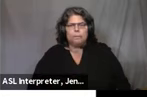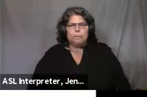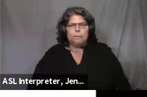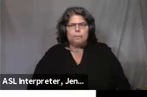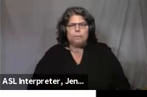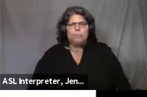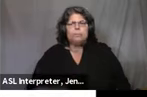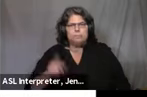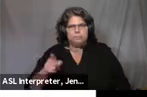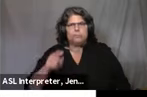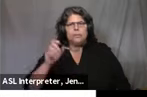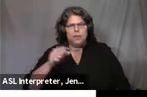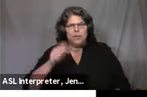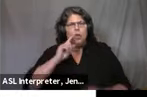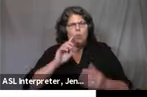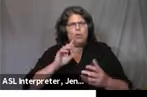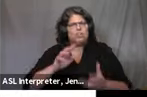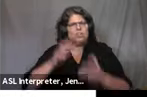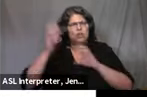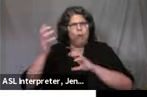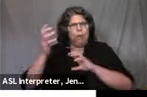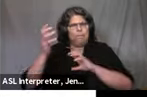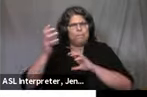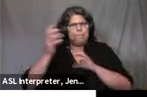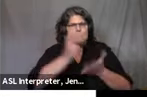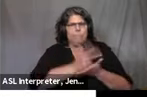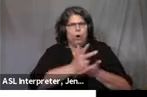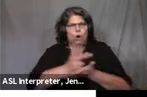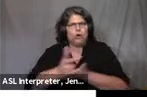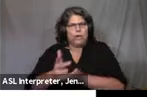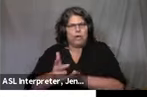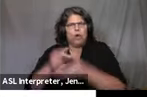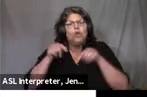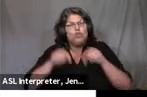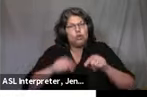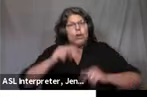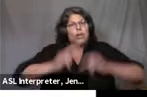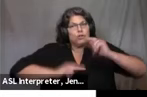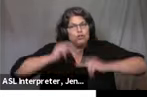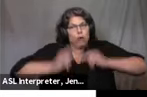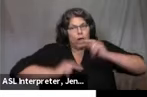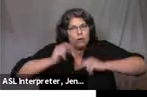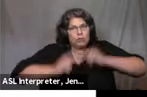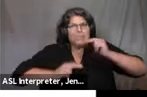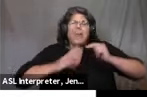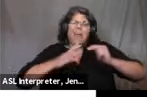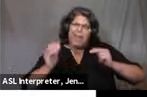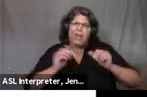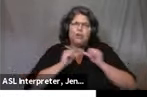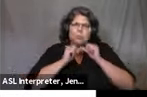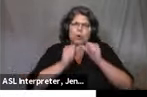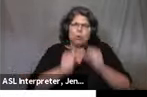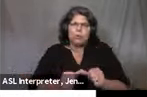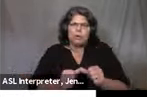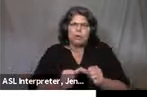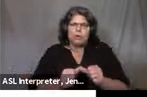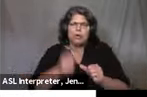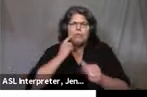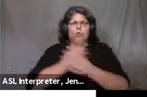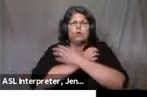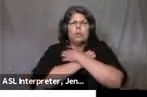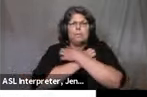There will be disruption of parking during construction as well as permanently. For the Bear Cub